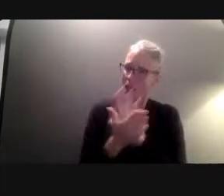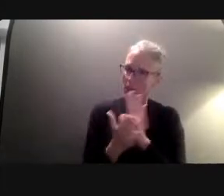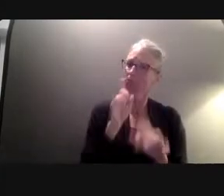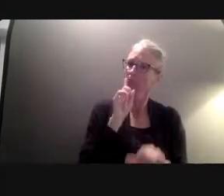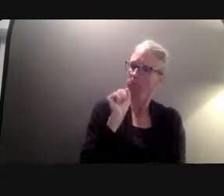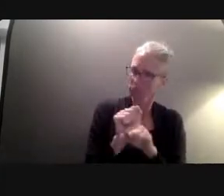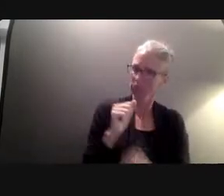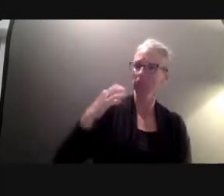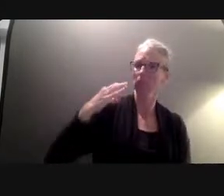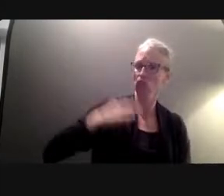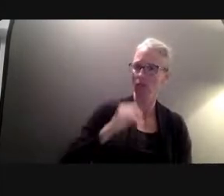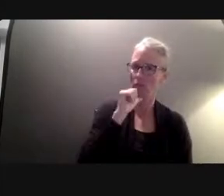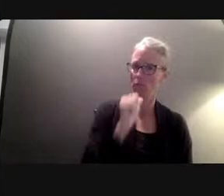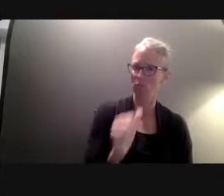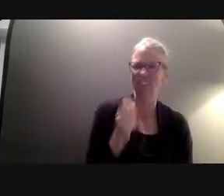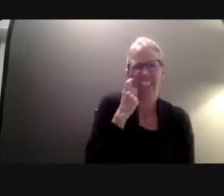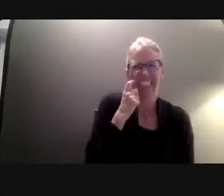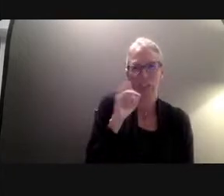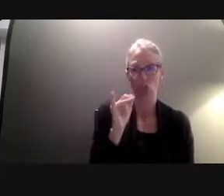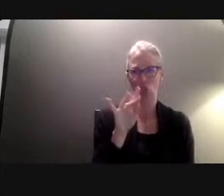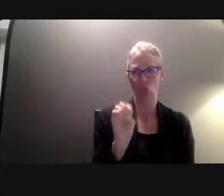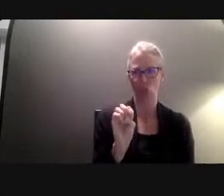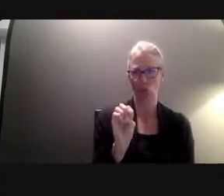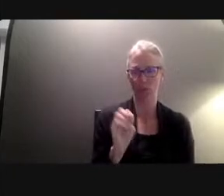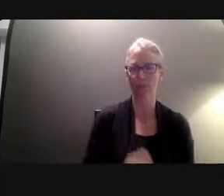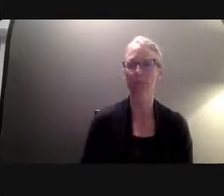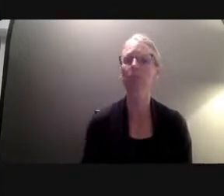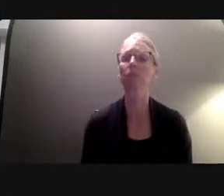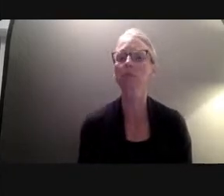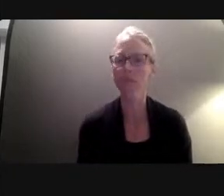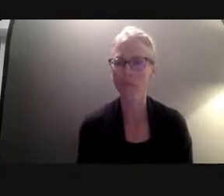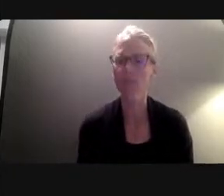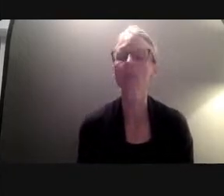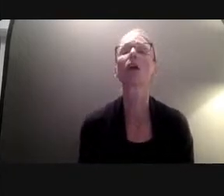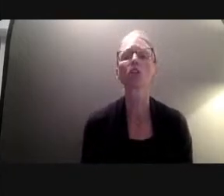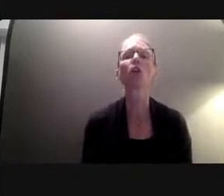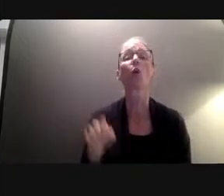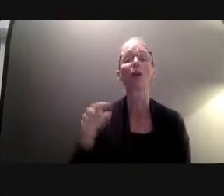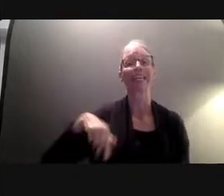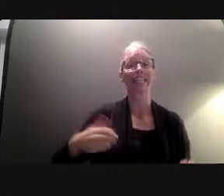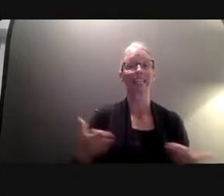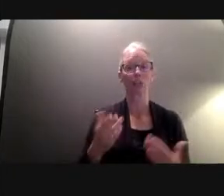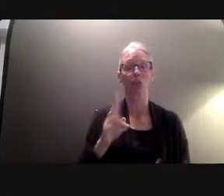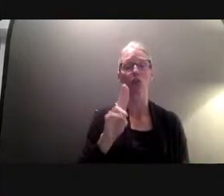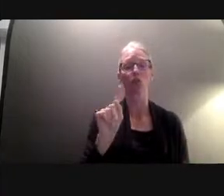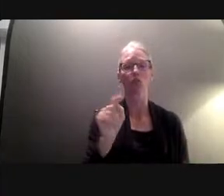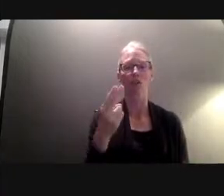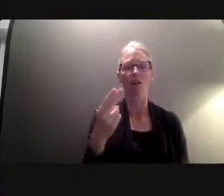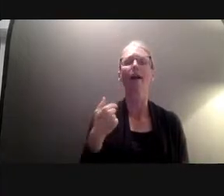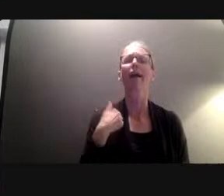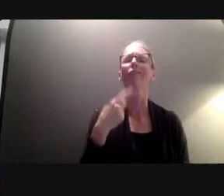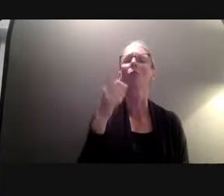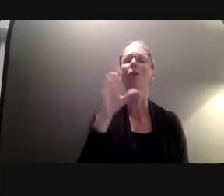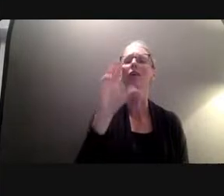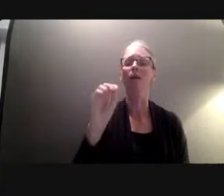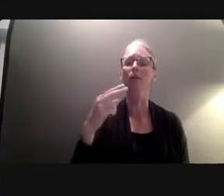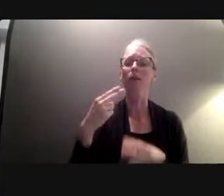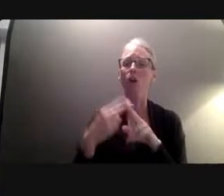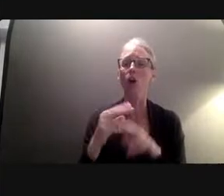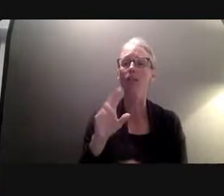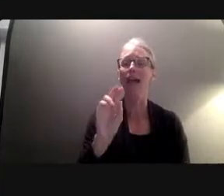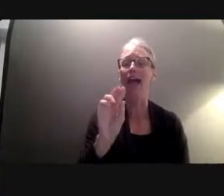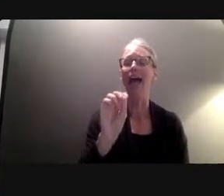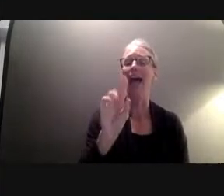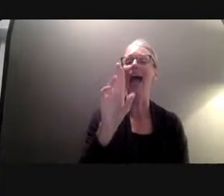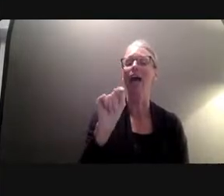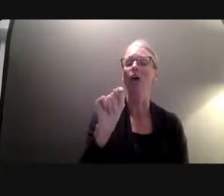it's called Outdoor Retailer. It's where a bunch of different brands come together and they're selling,